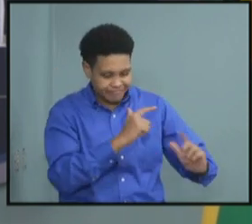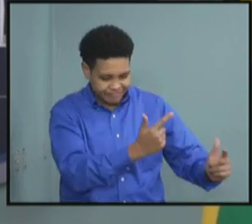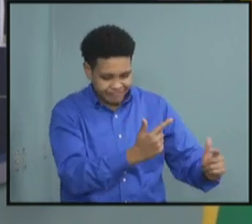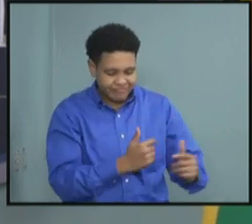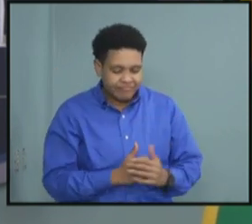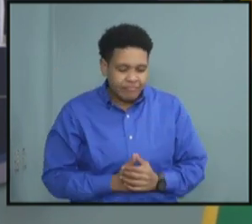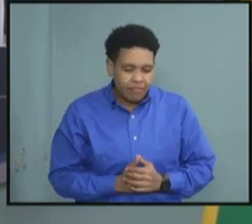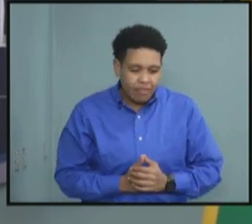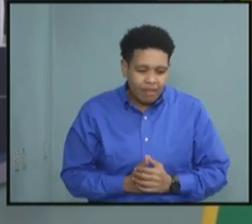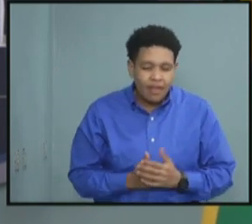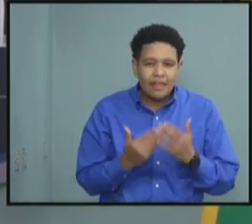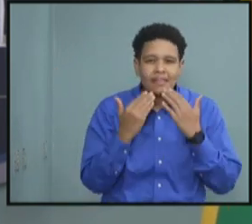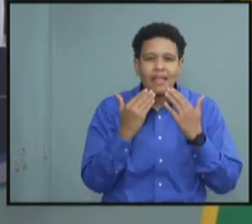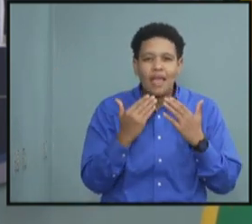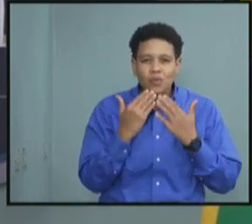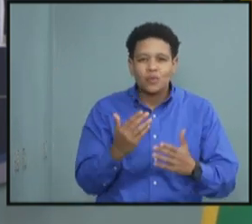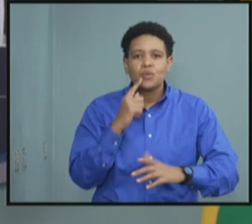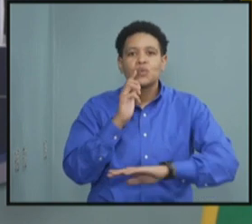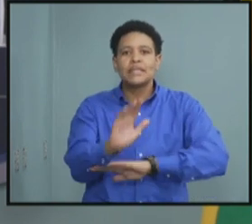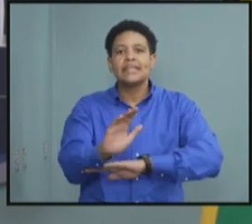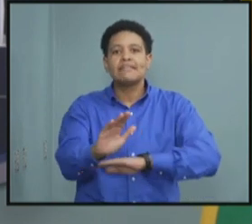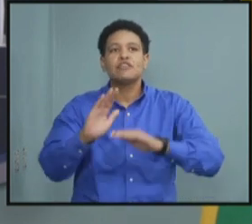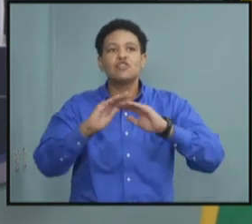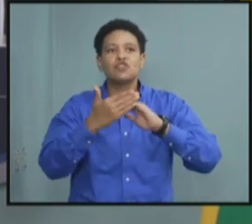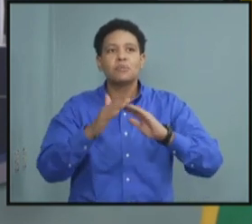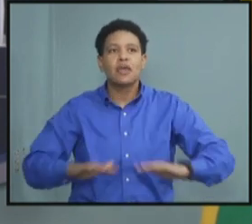Naomi. Good evening, Jamaica,